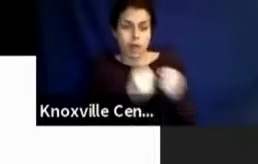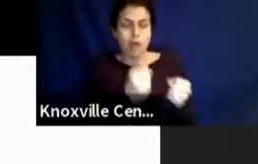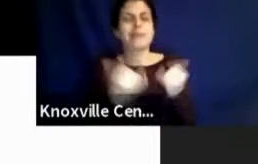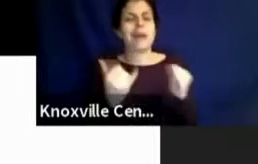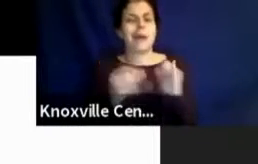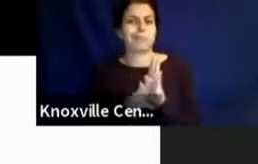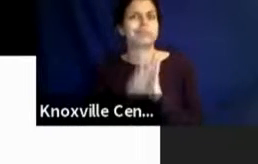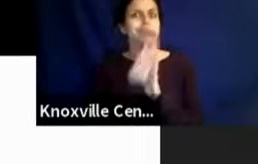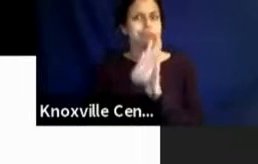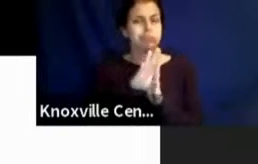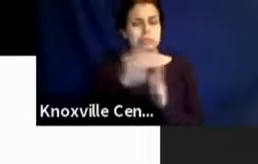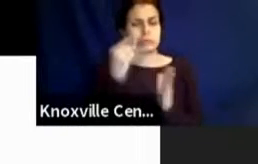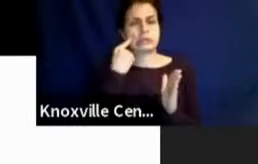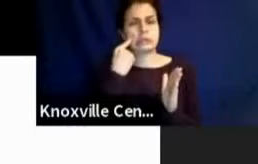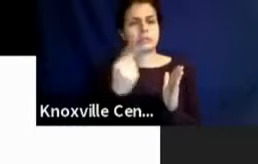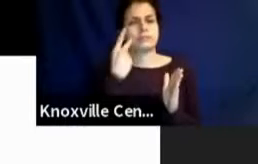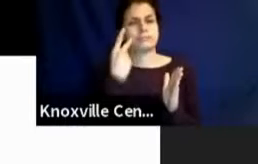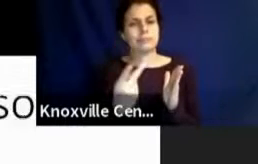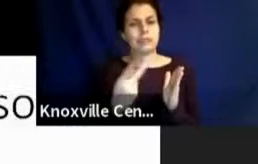please.